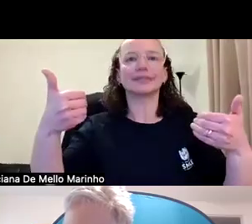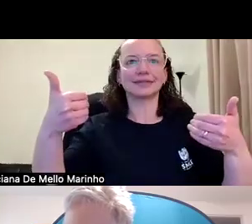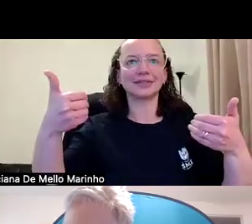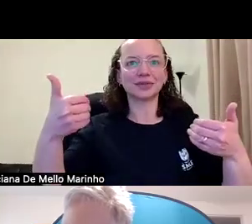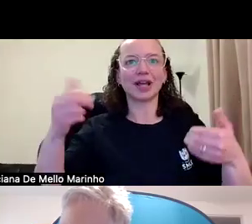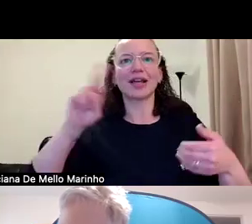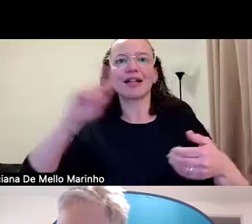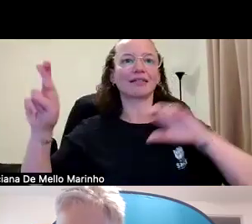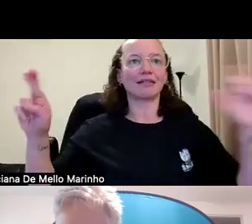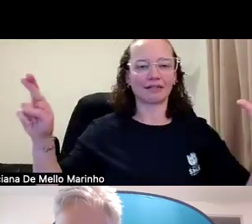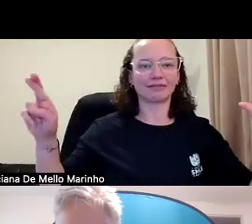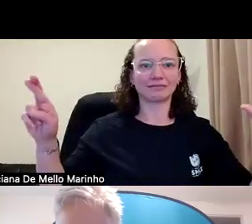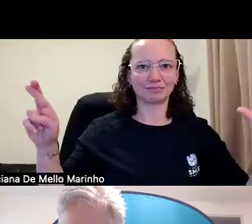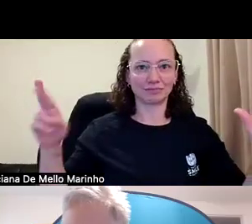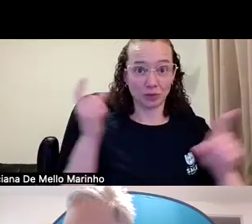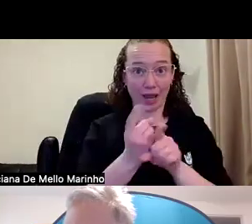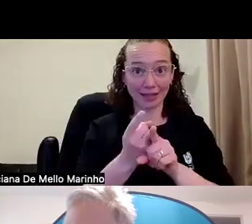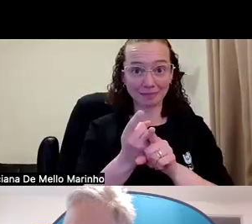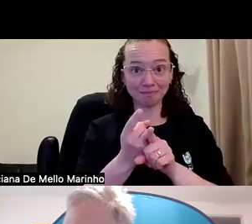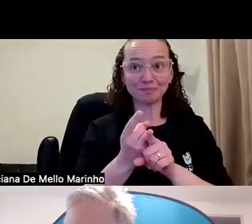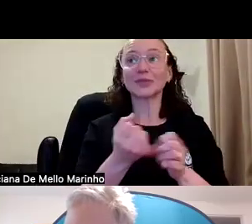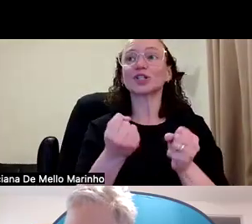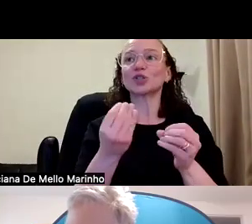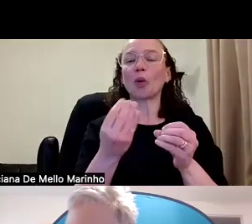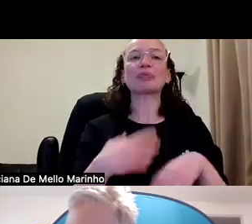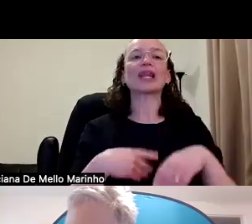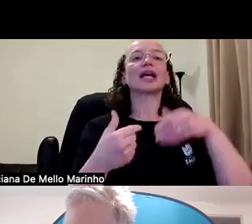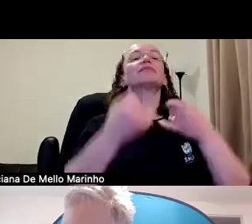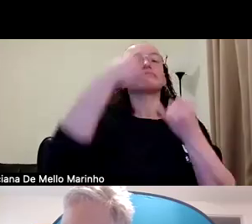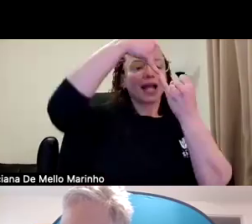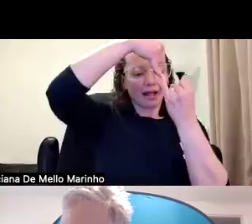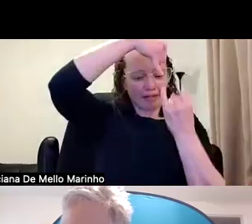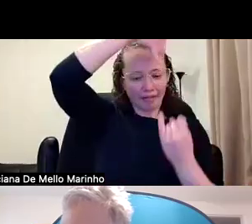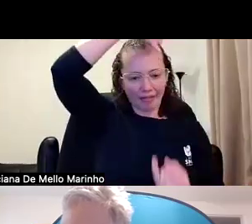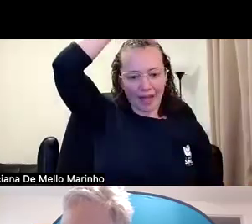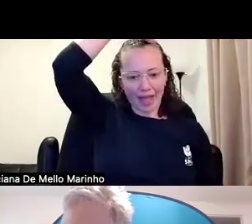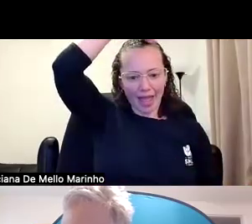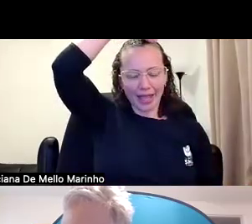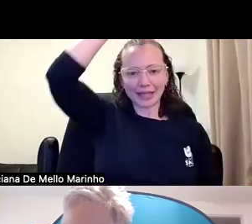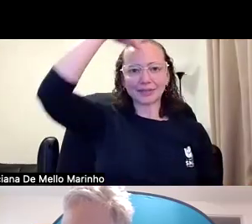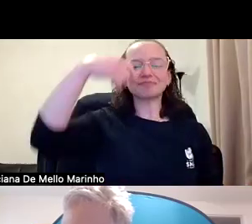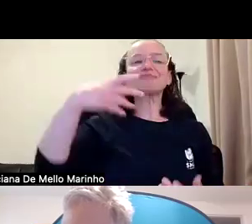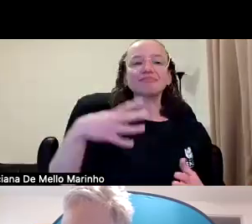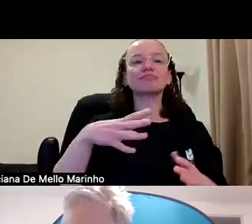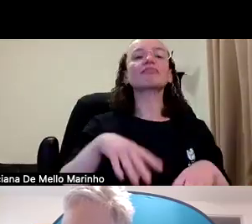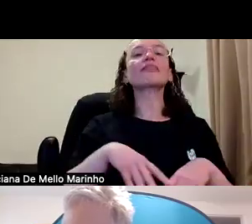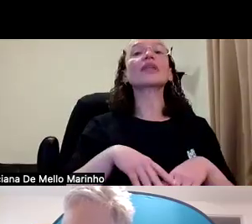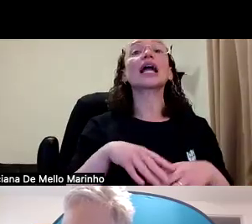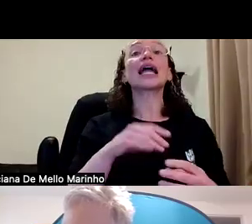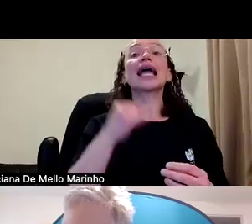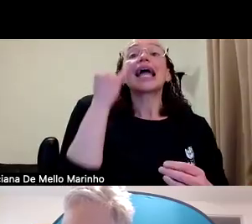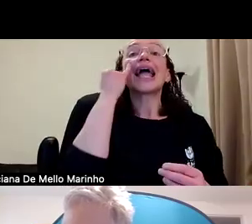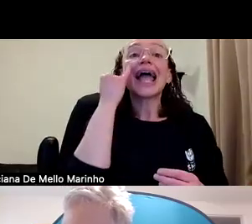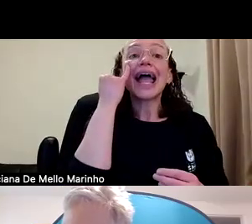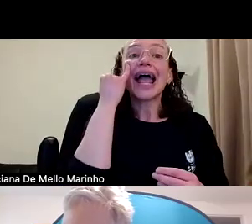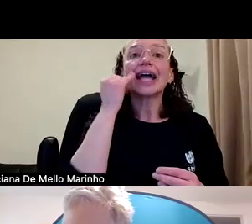central line running through your body, right and left, separating right from left. So you have this central line running down your invisible